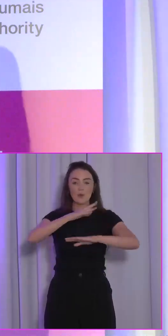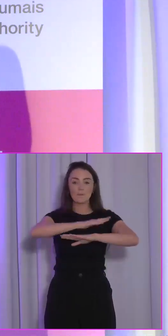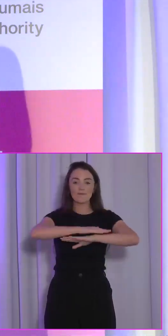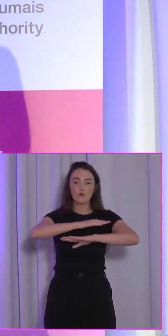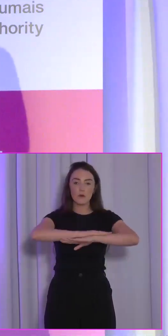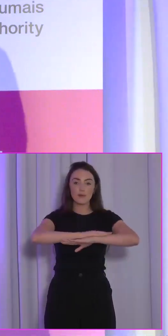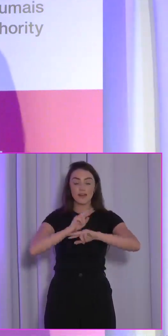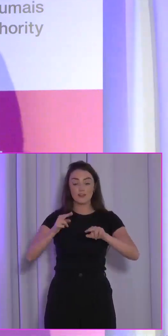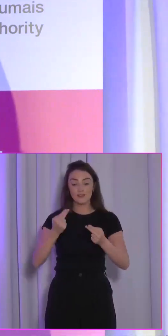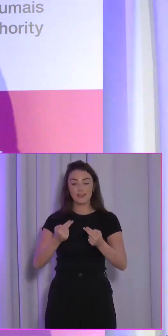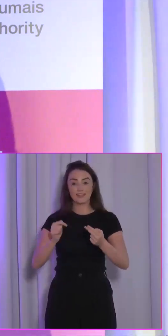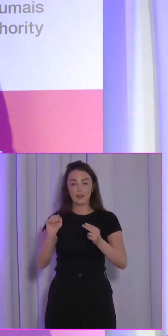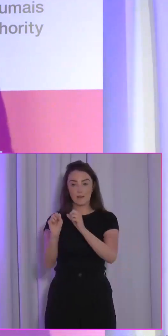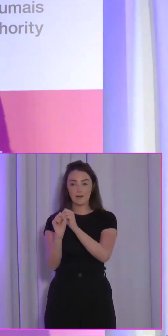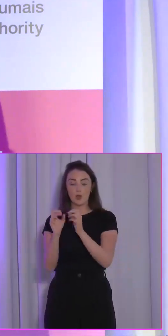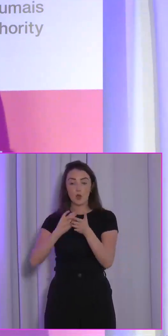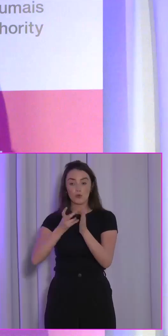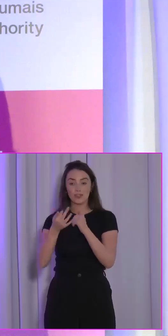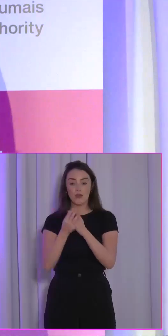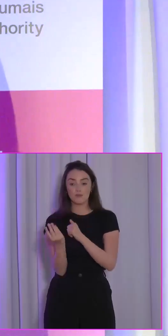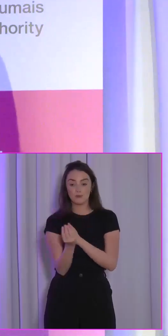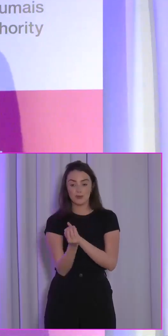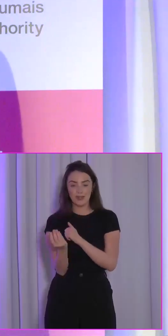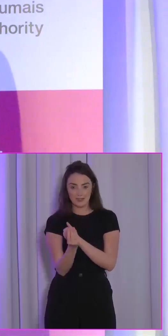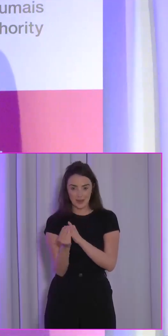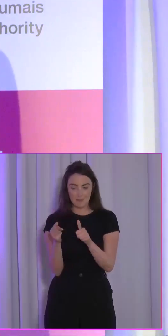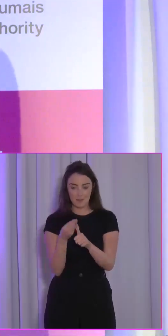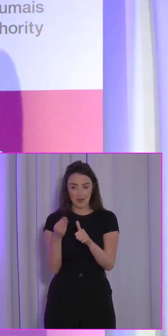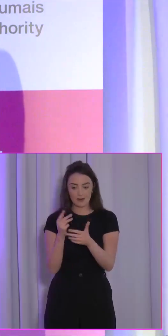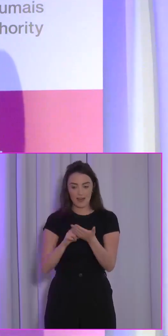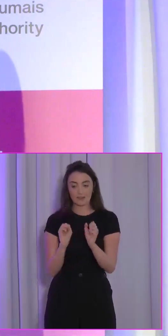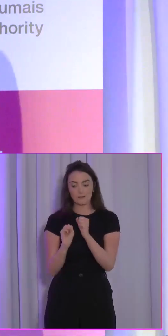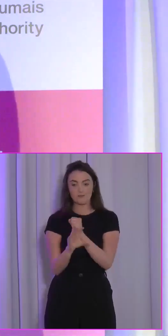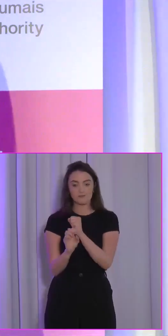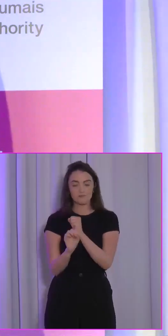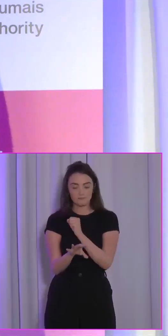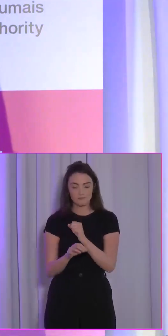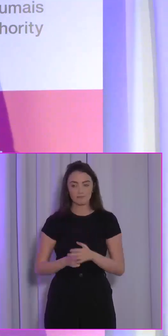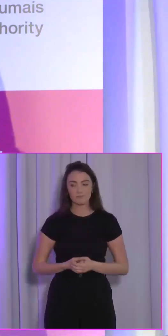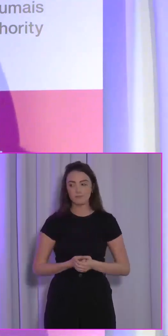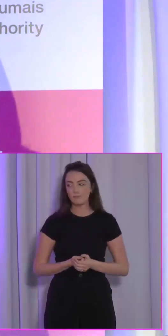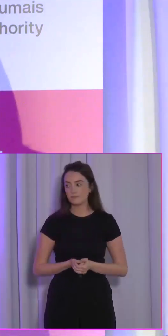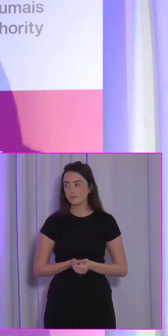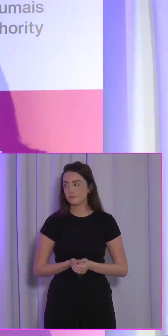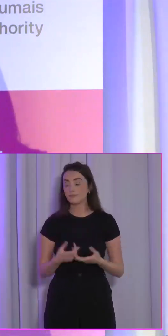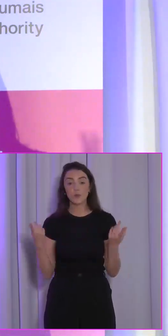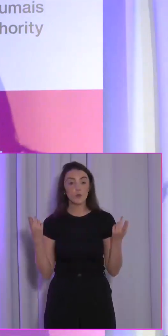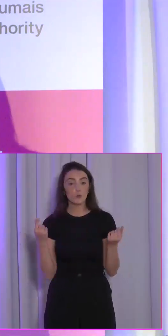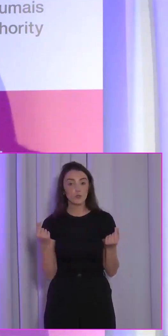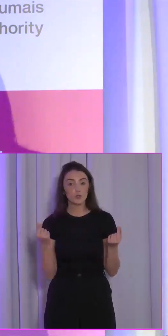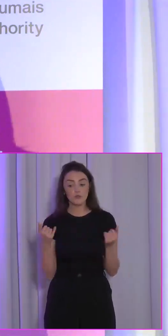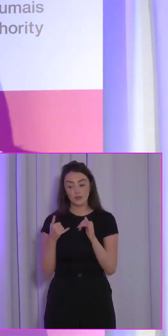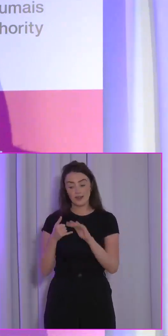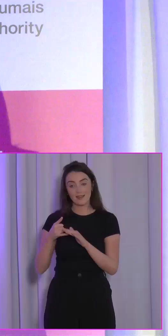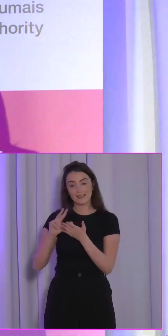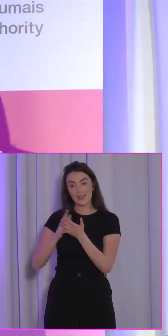and it's not necessarily the quality of the subtitlings they are preparing and transmitting. So, what are we doing? So over the